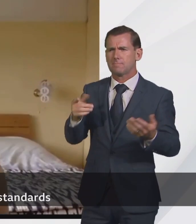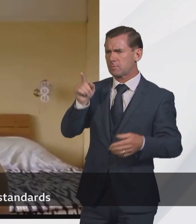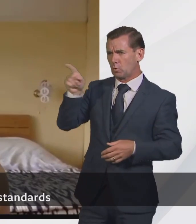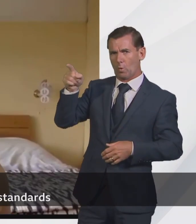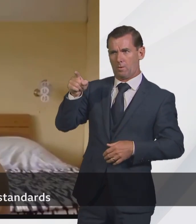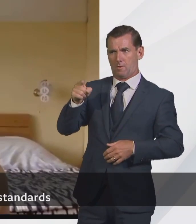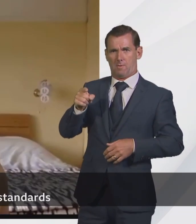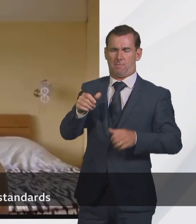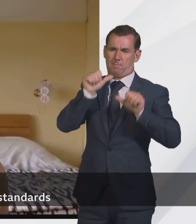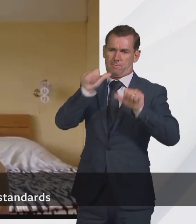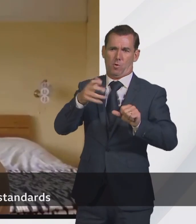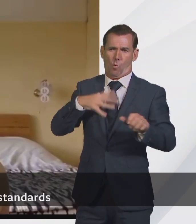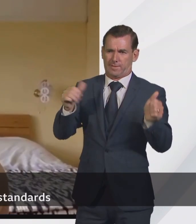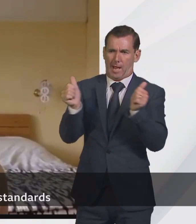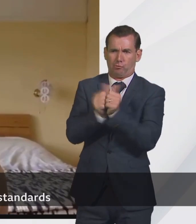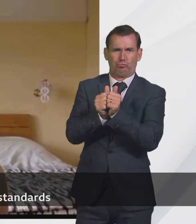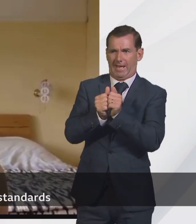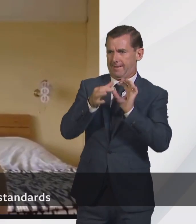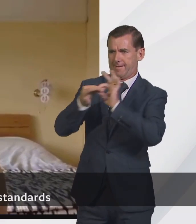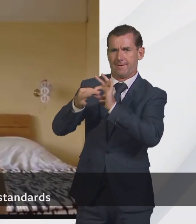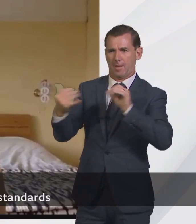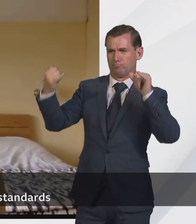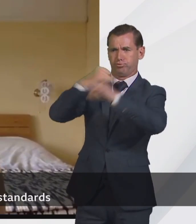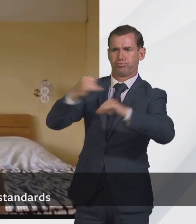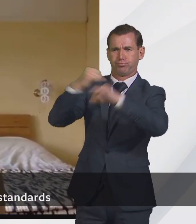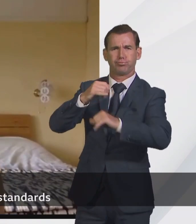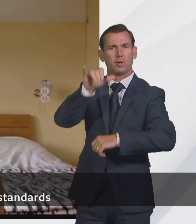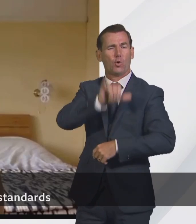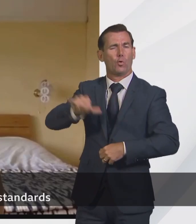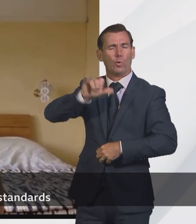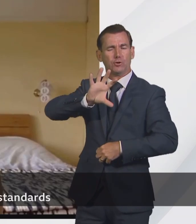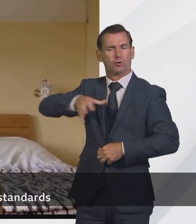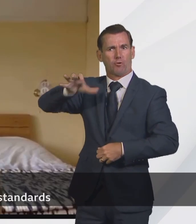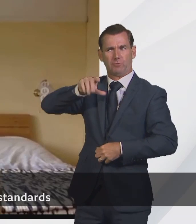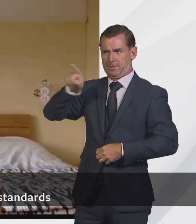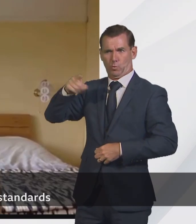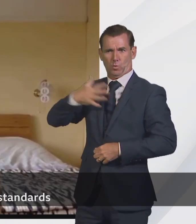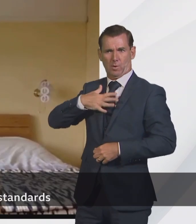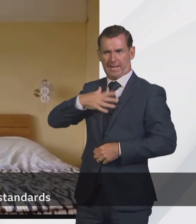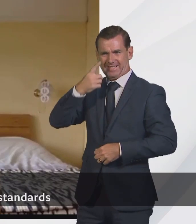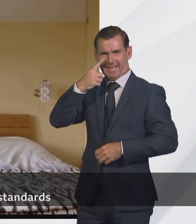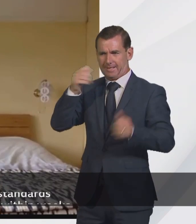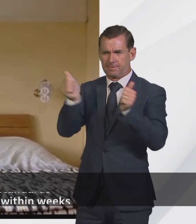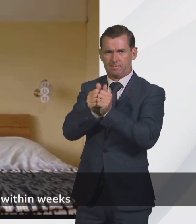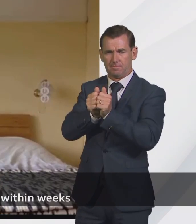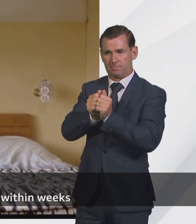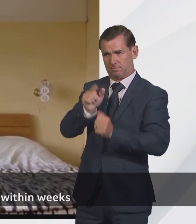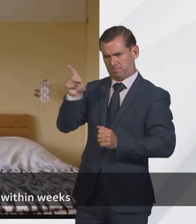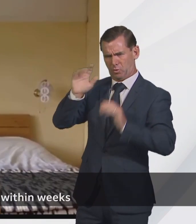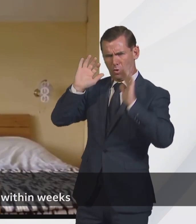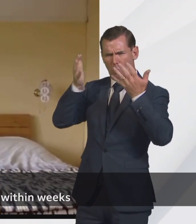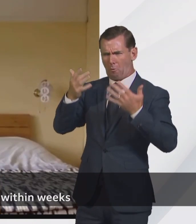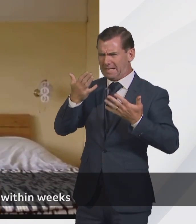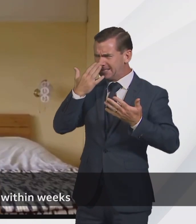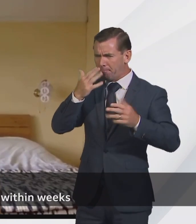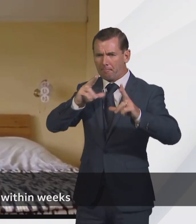frankly, you can't get better than visiting places right across England, Wales, Scotland and